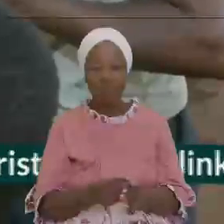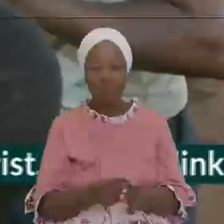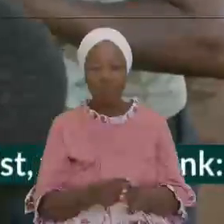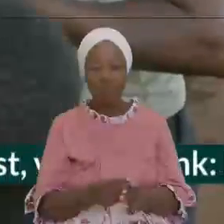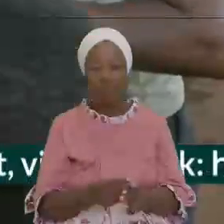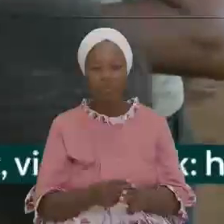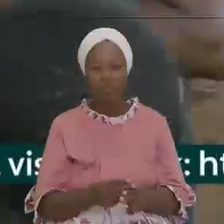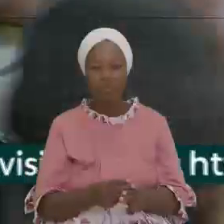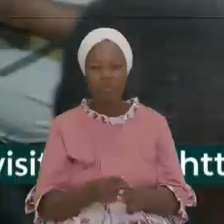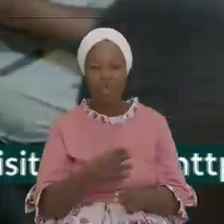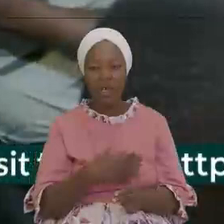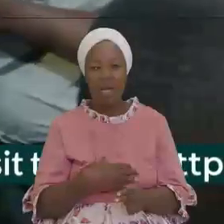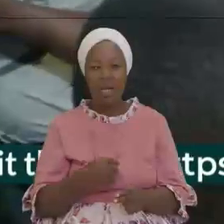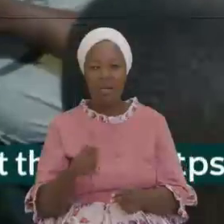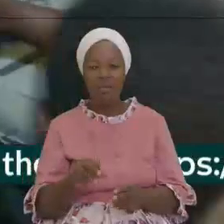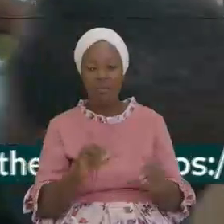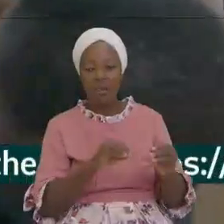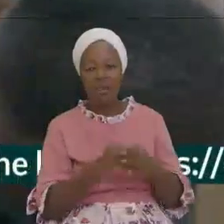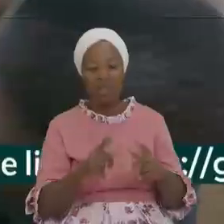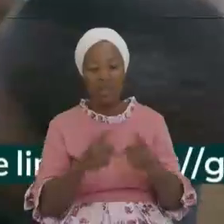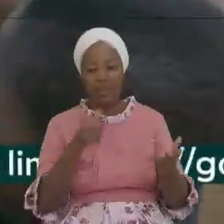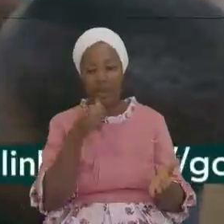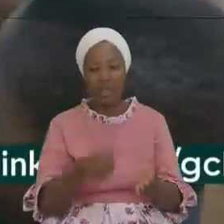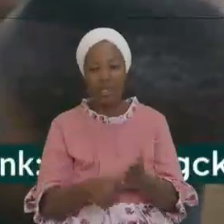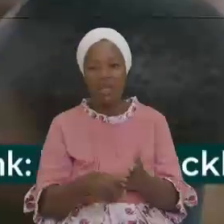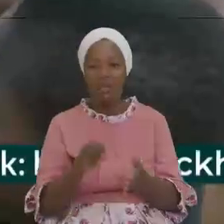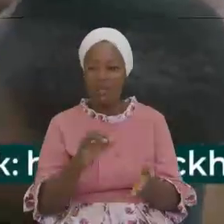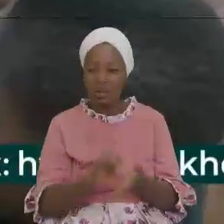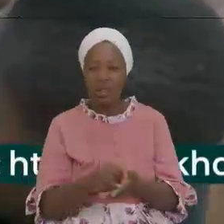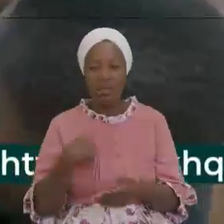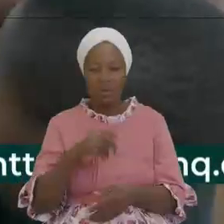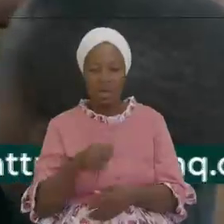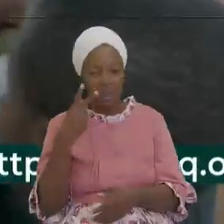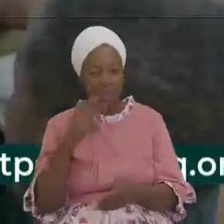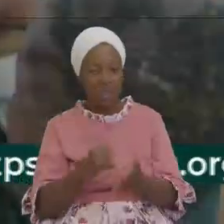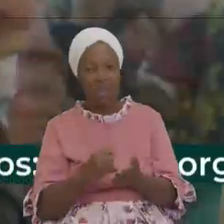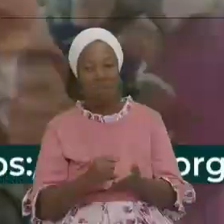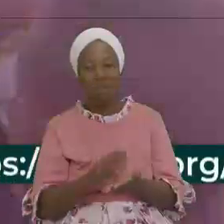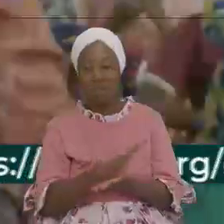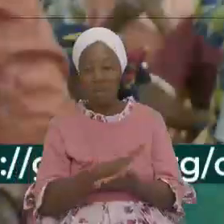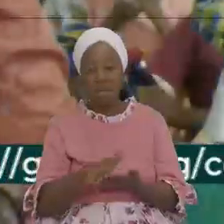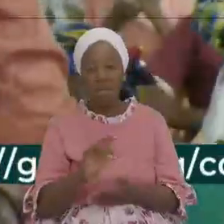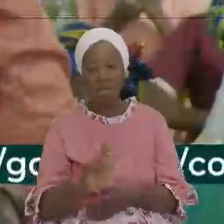and you put it in capital letters so that we can read it very well.